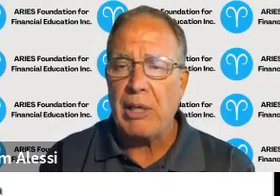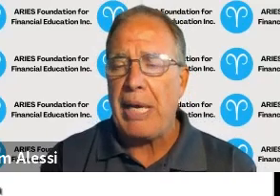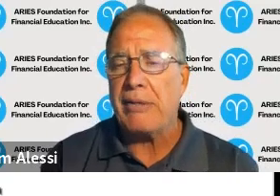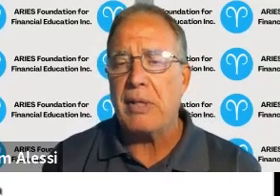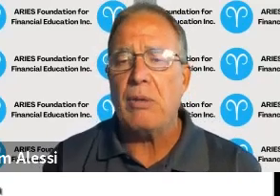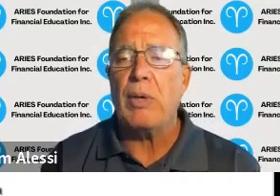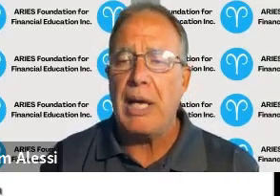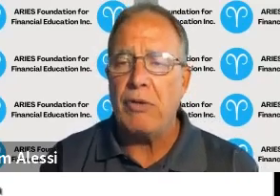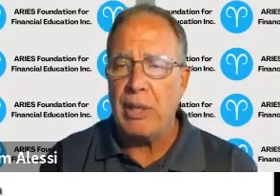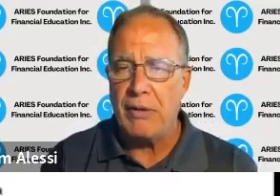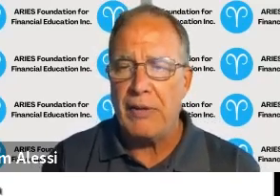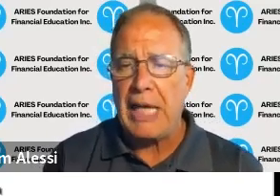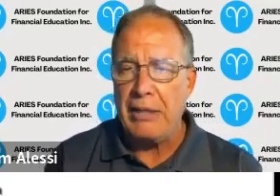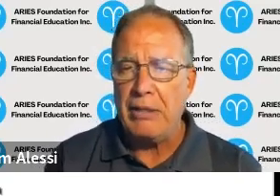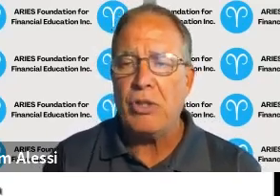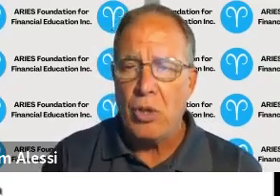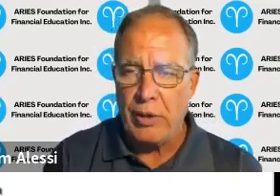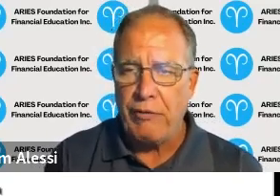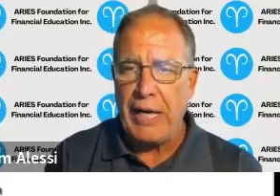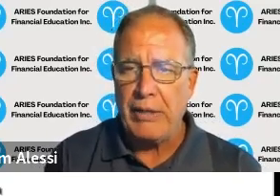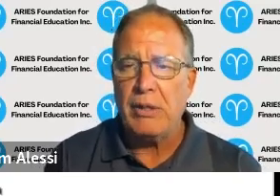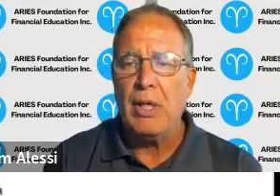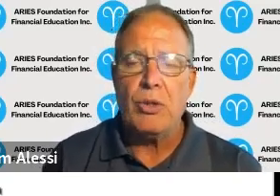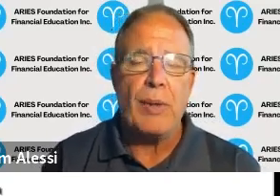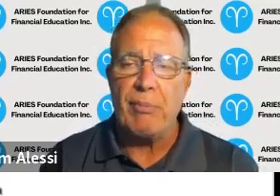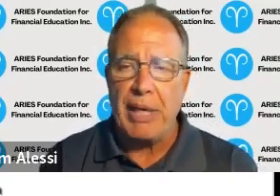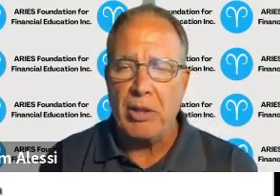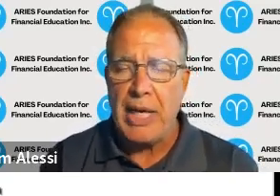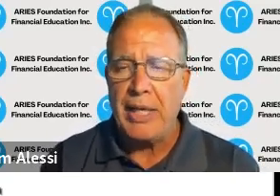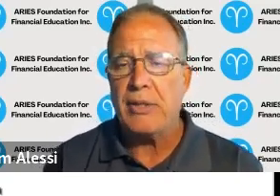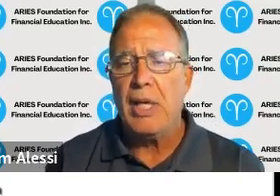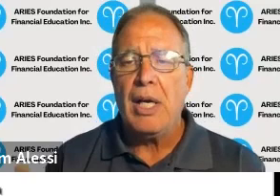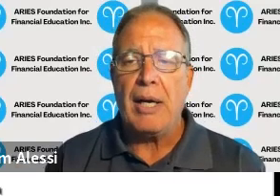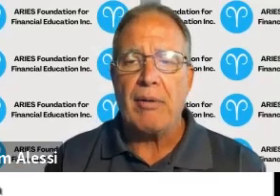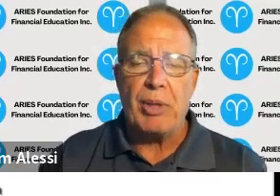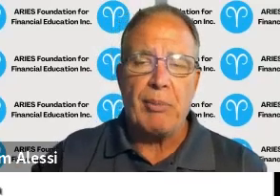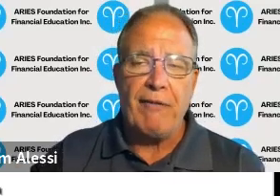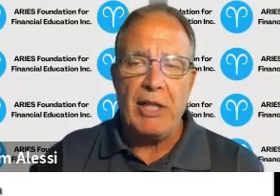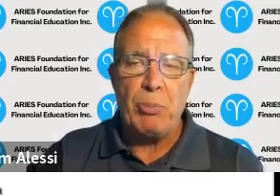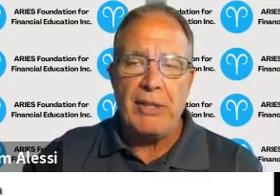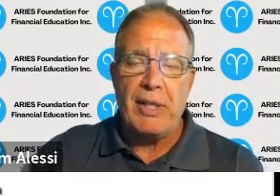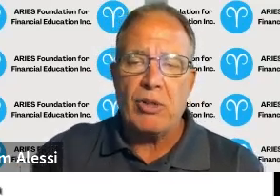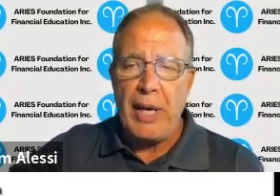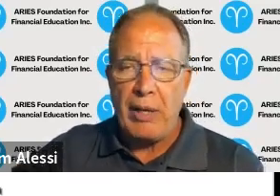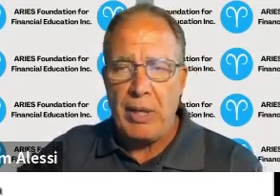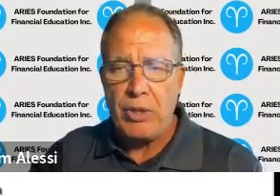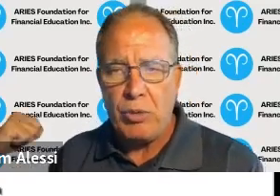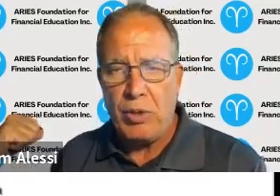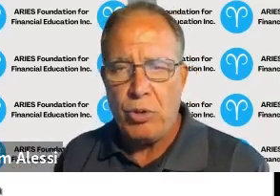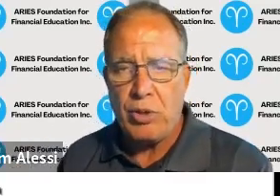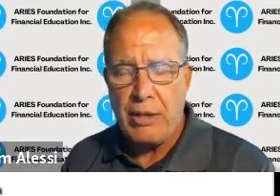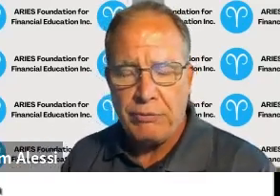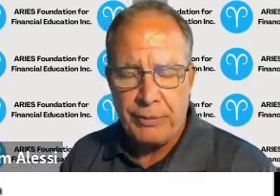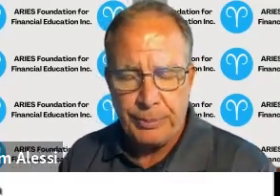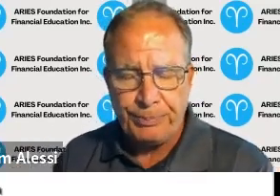fiduciary capacity whenever I'm giving guidance or advice to any of my clients. I'm going to bring my vice president, Craig. Why don't you